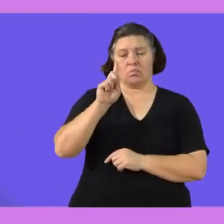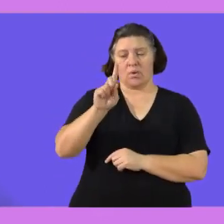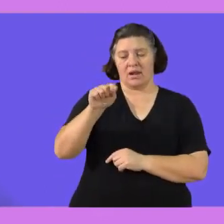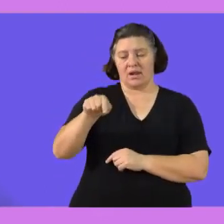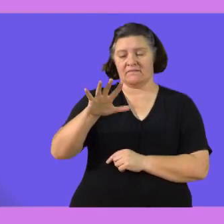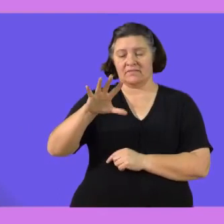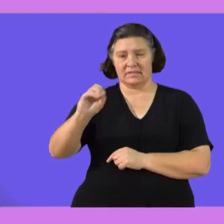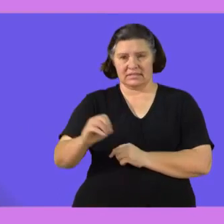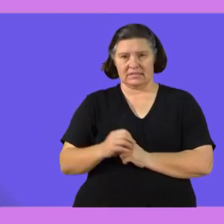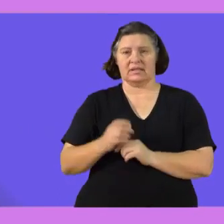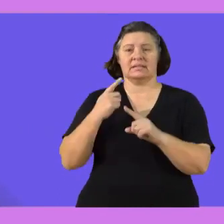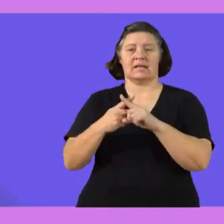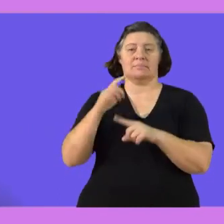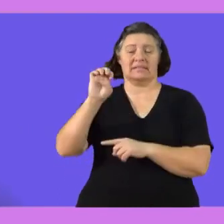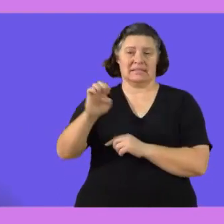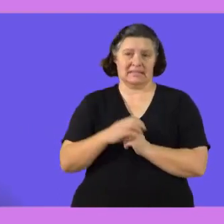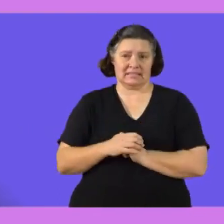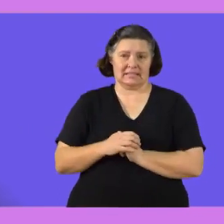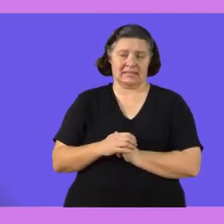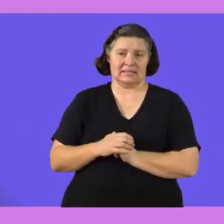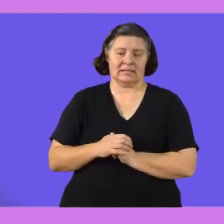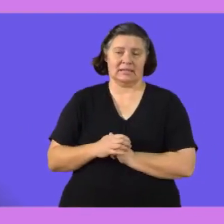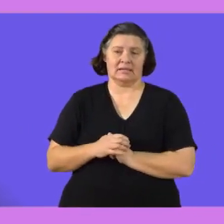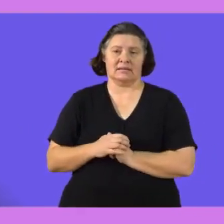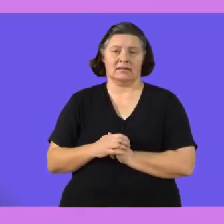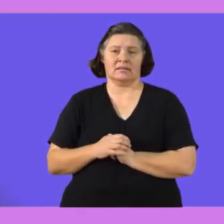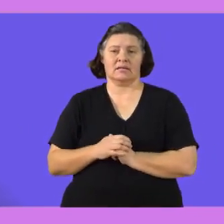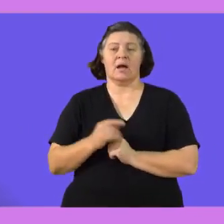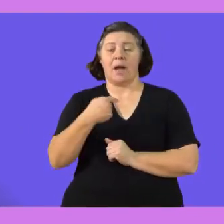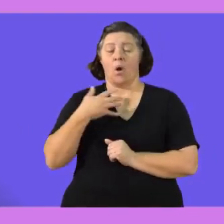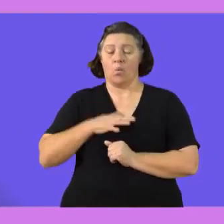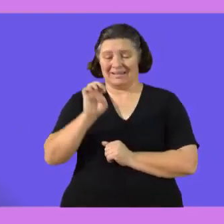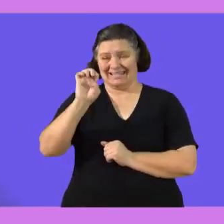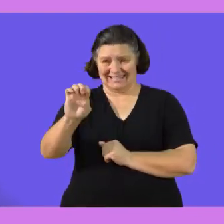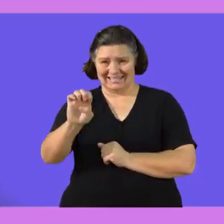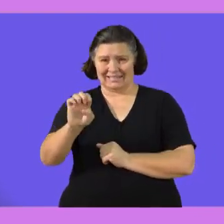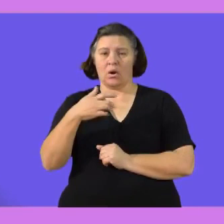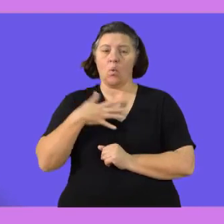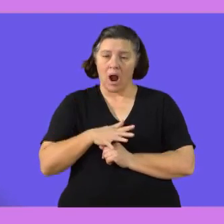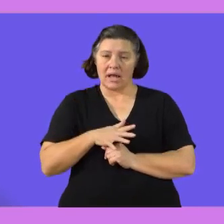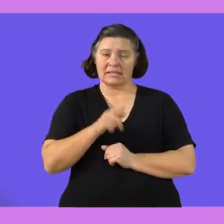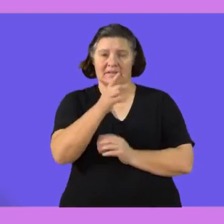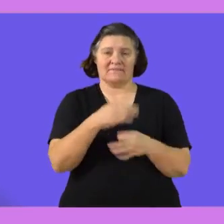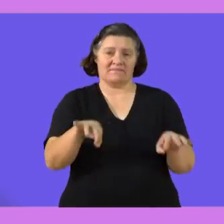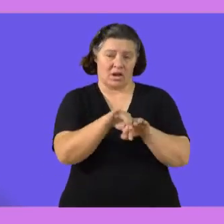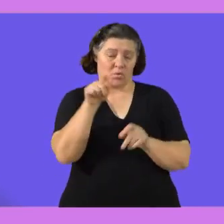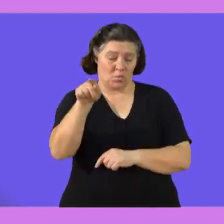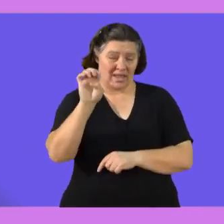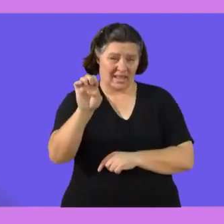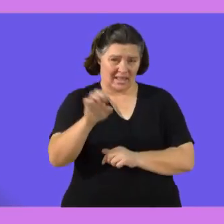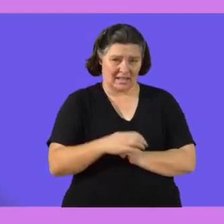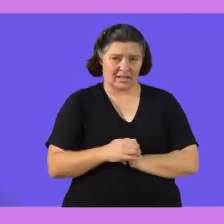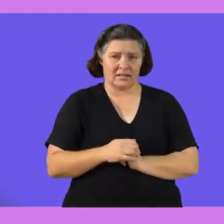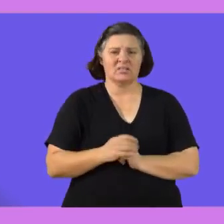1.50 multiply by E. And remember, I'm solving for E. I'm looking for this value, right? E represents the